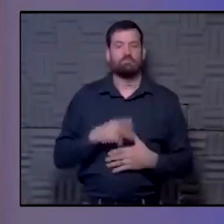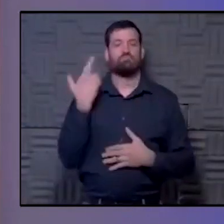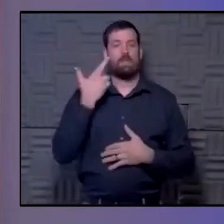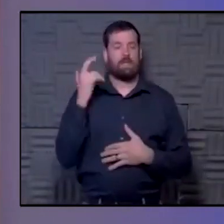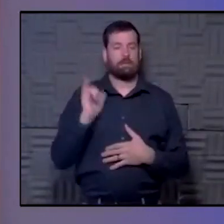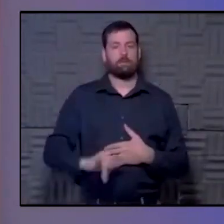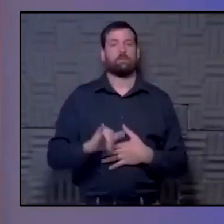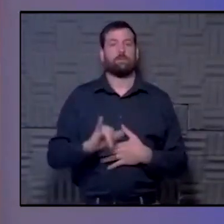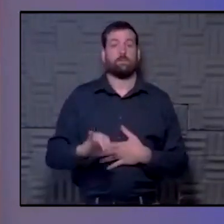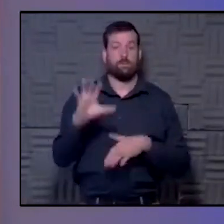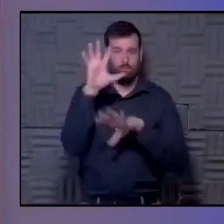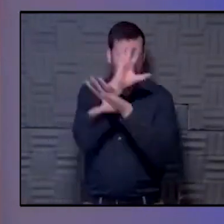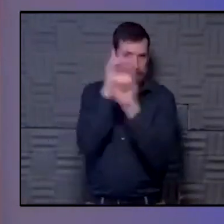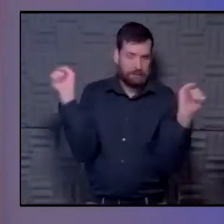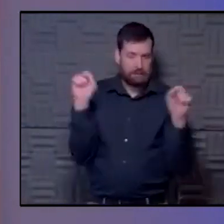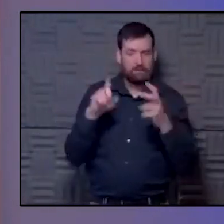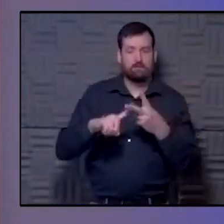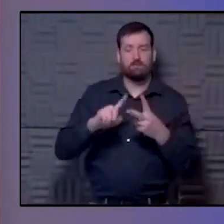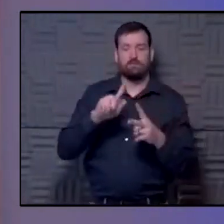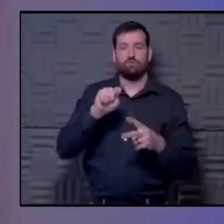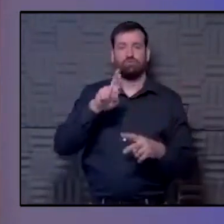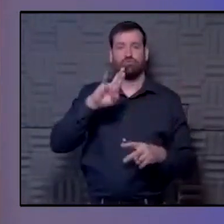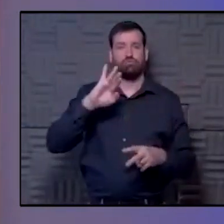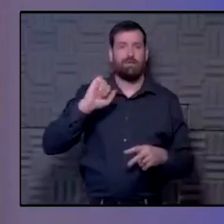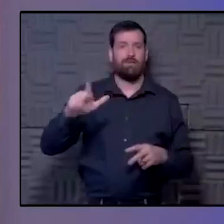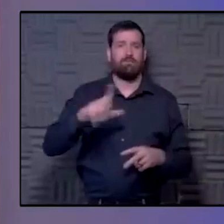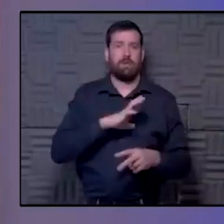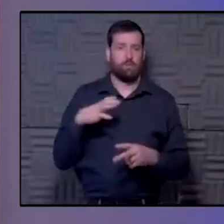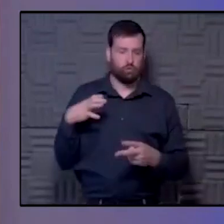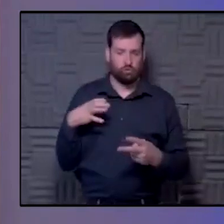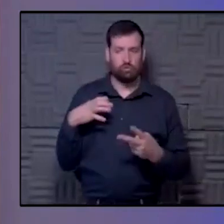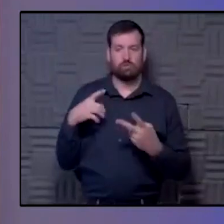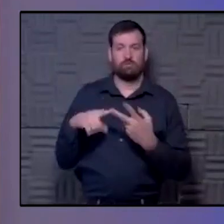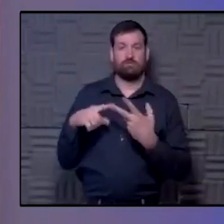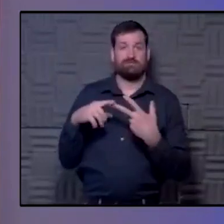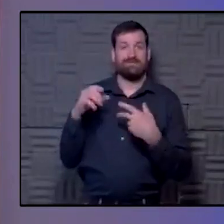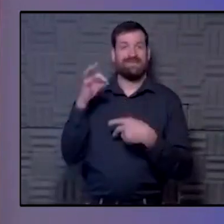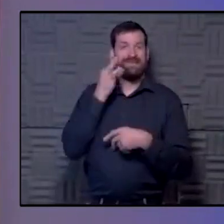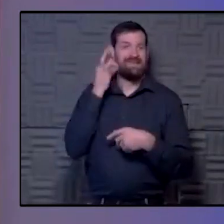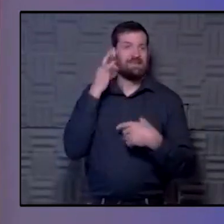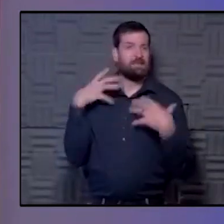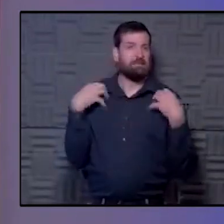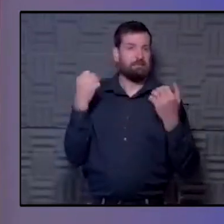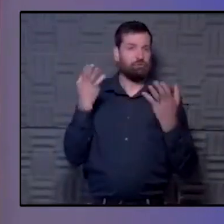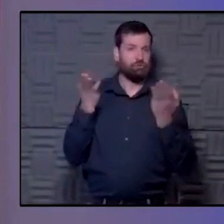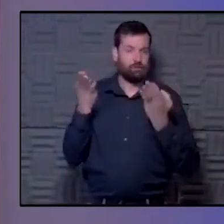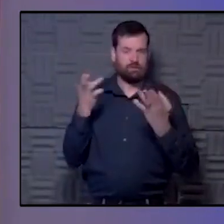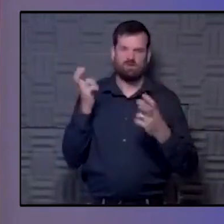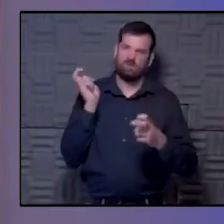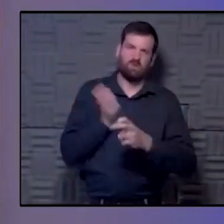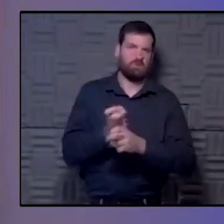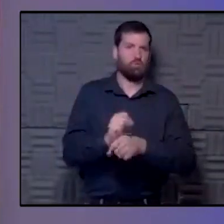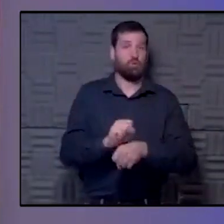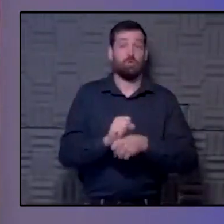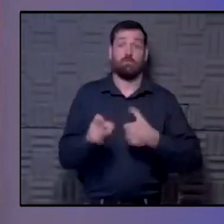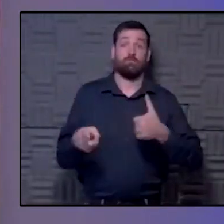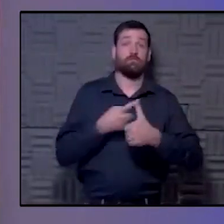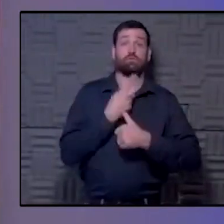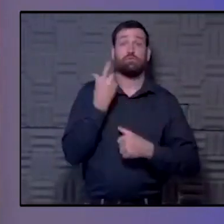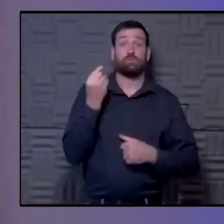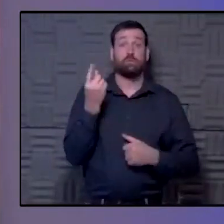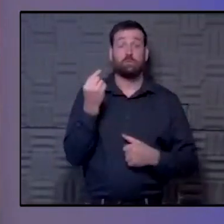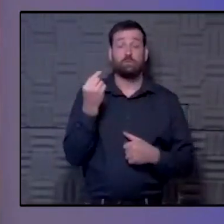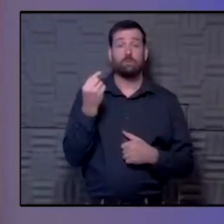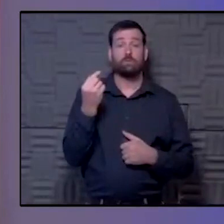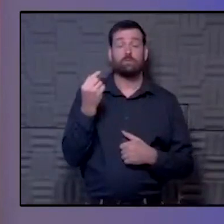was, the president and the tribal council, the Indian Health Service, they really worked hard. And the first thing they did was